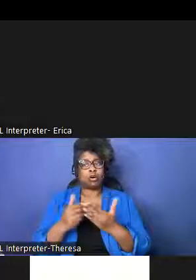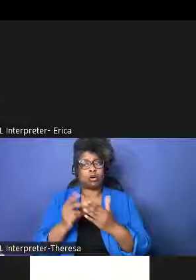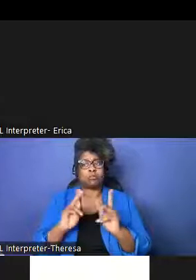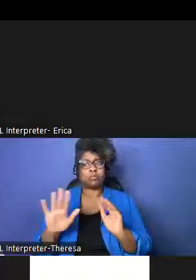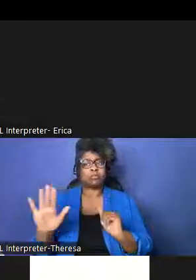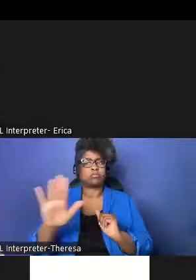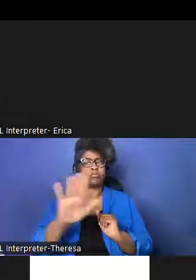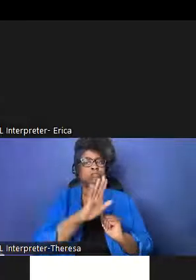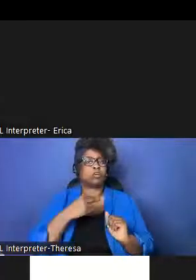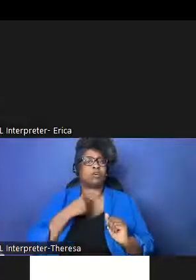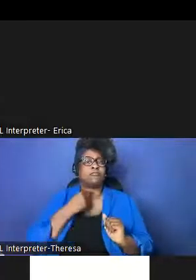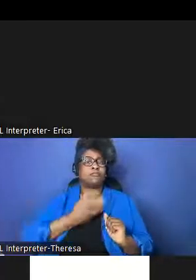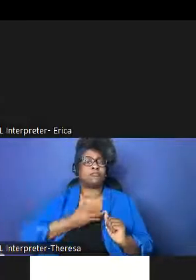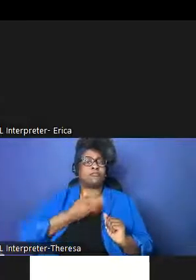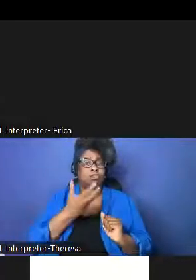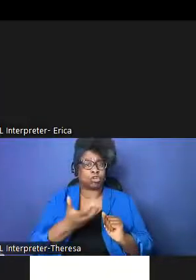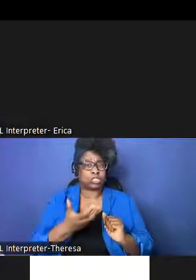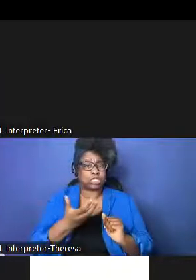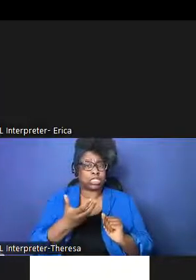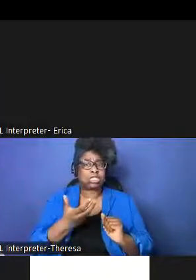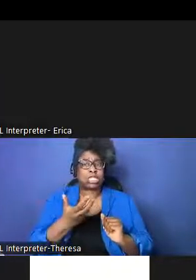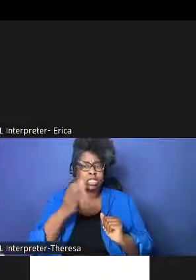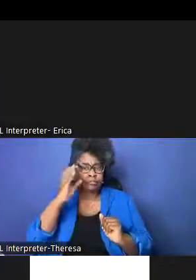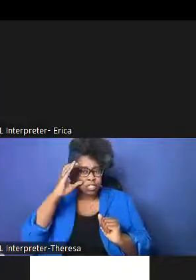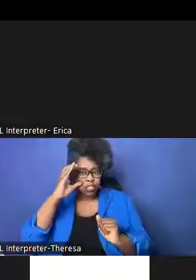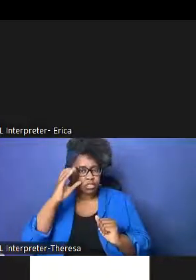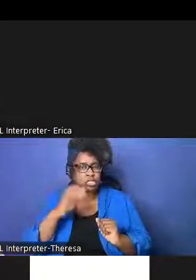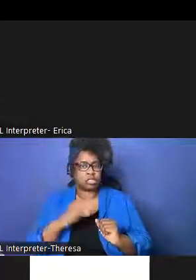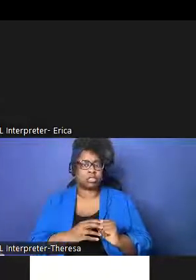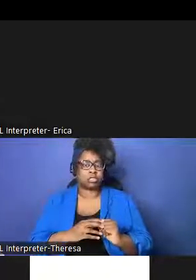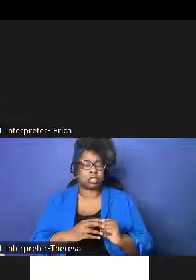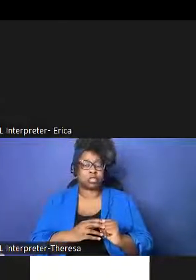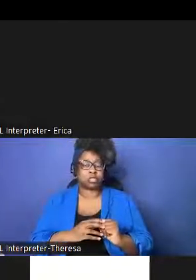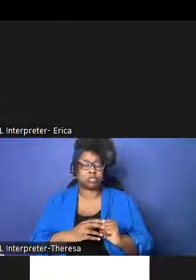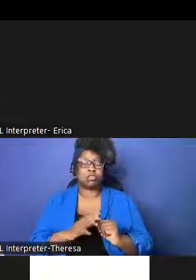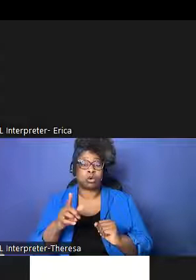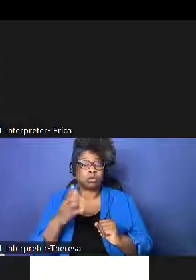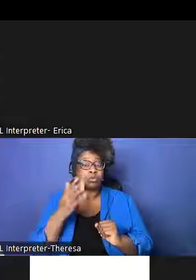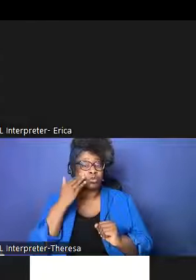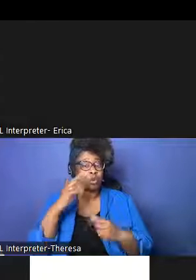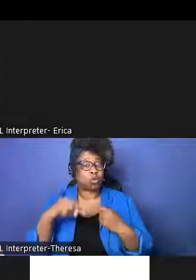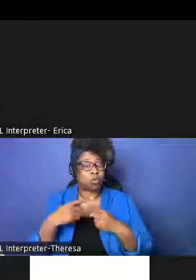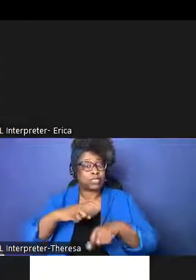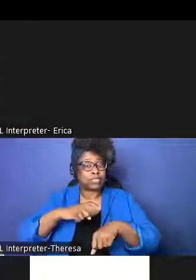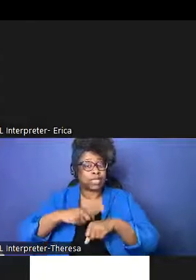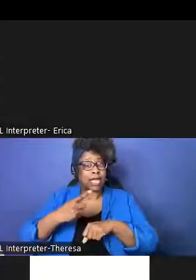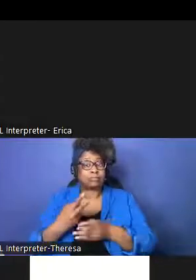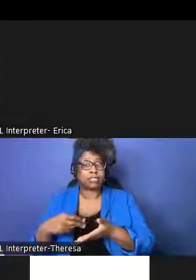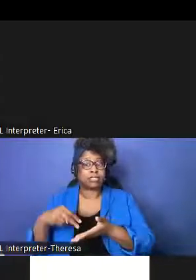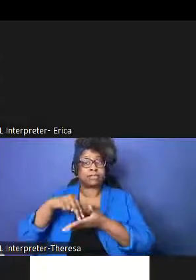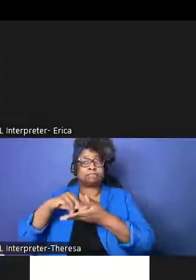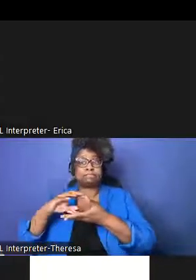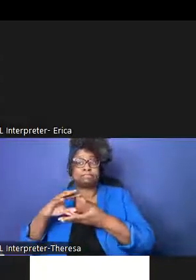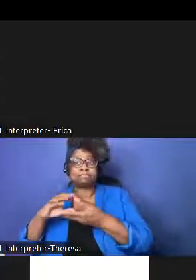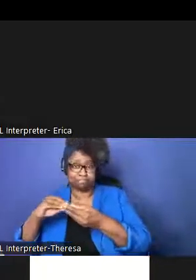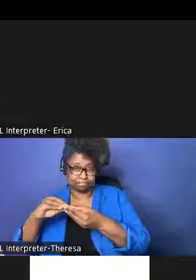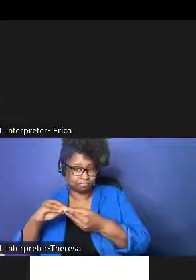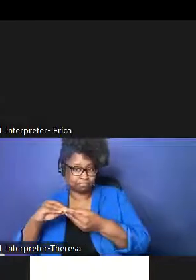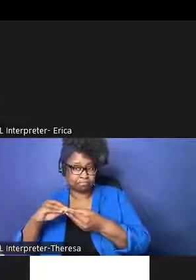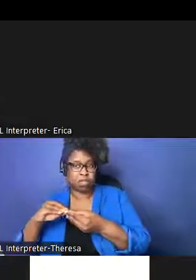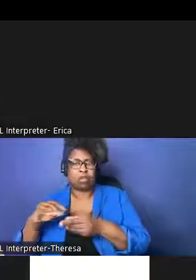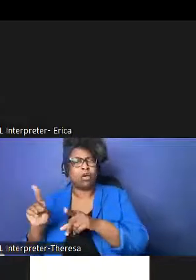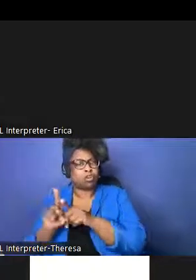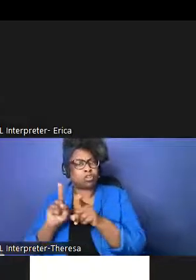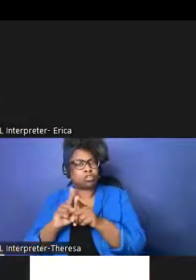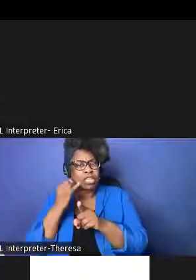heard, so know whether to step up and know when to step back.